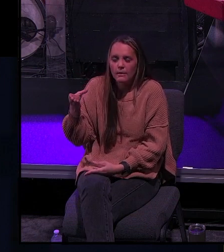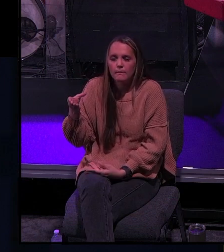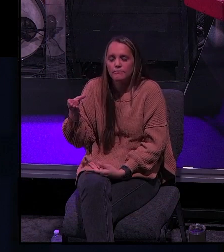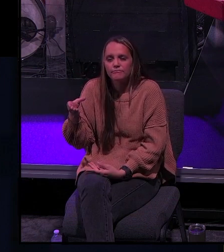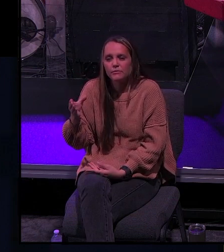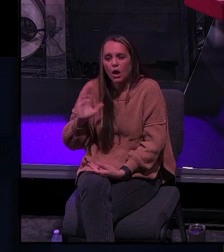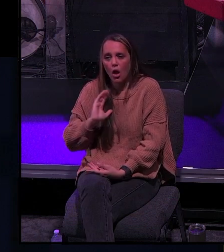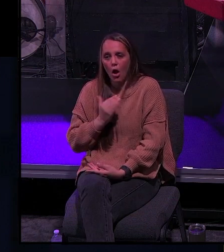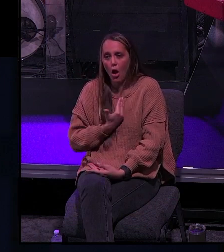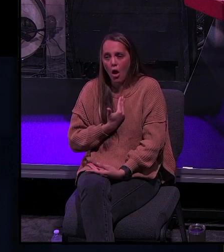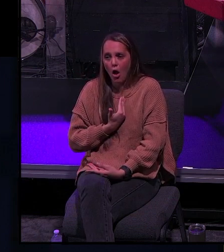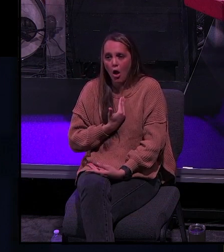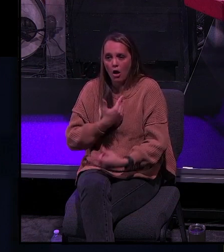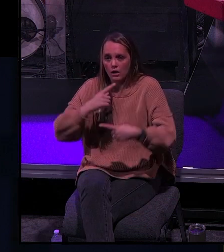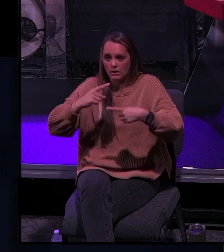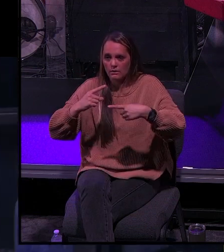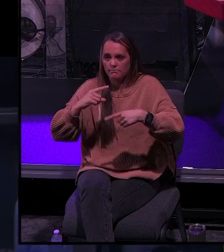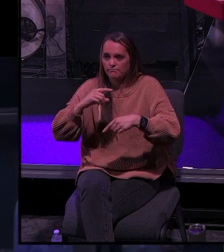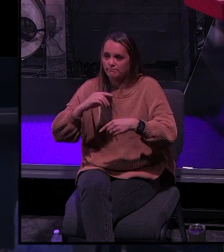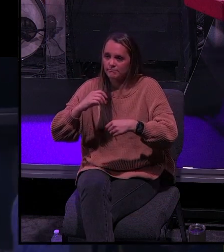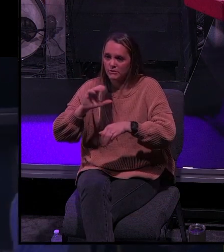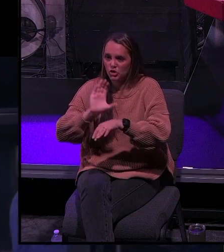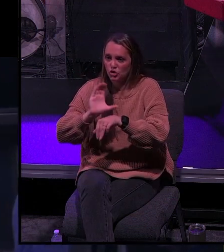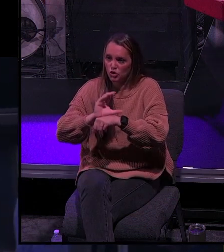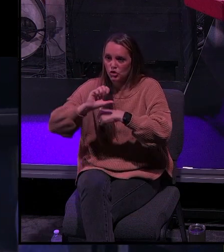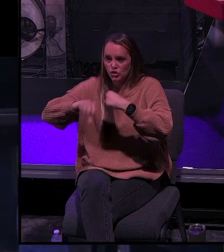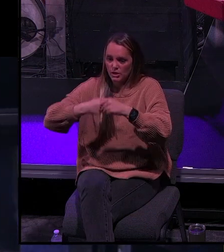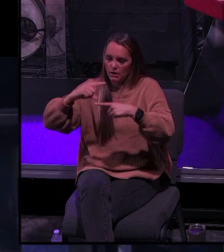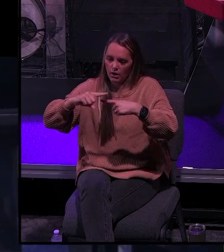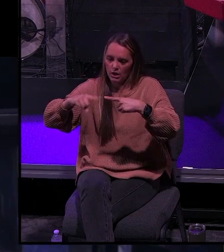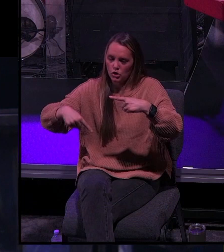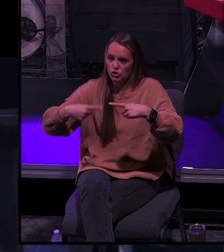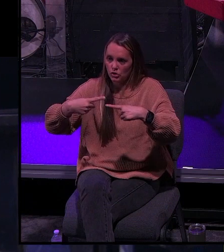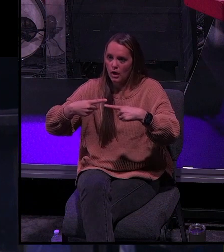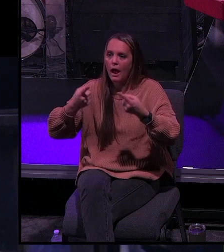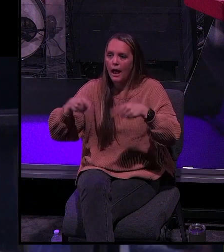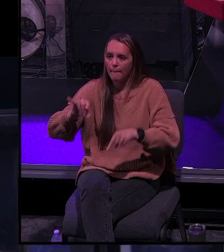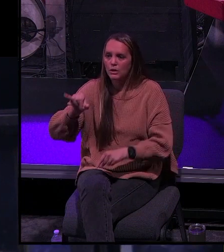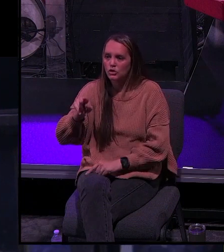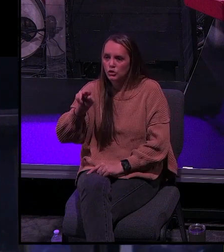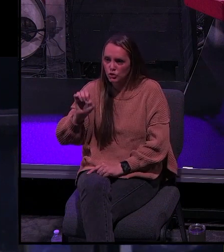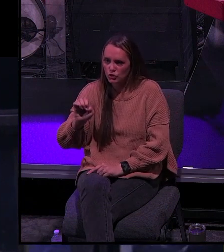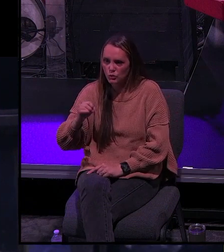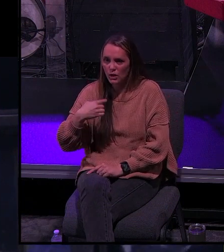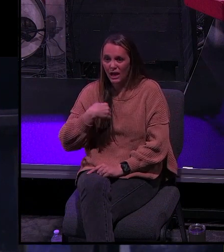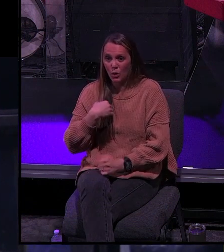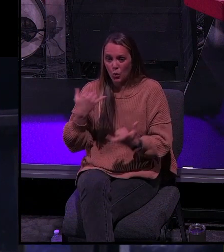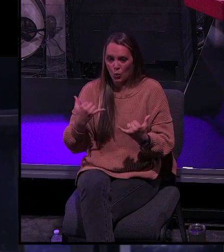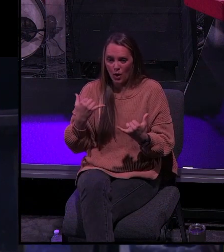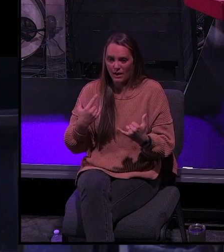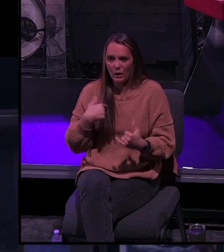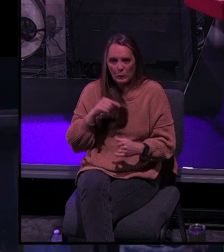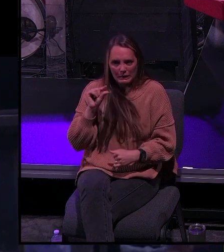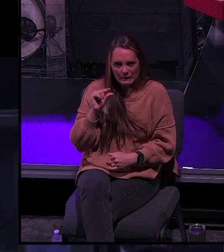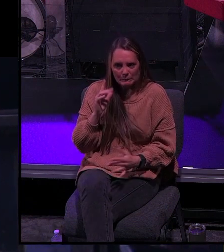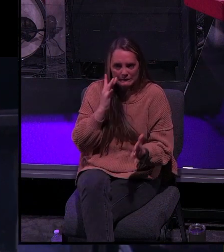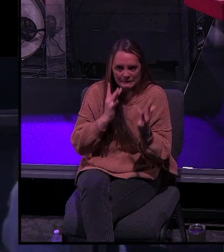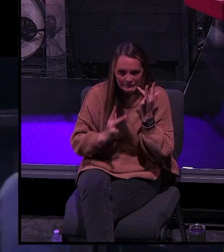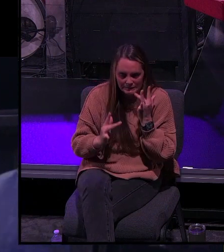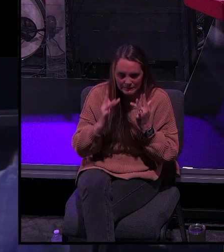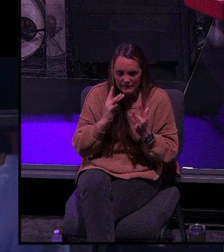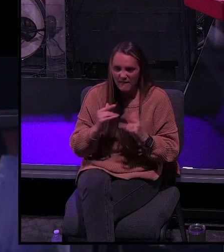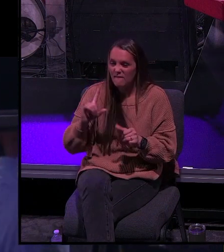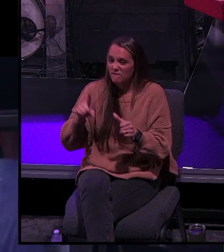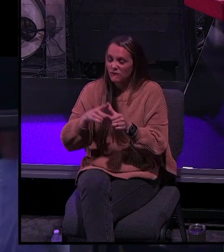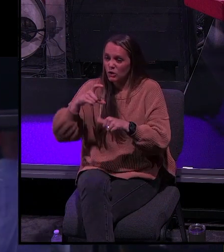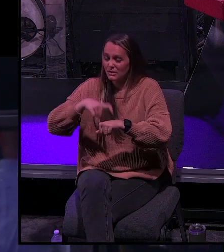Our fiscal year starts in June, and we're running a deficit, and that's one of the first times that since I've been here where we've run behind. And so I just want to